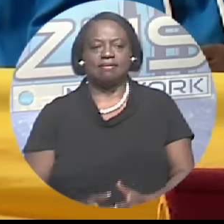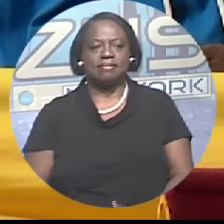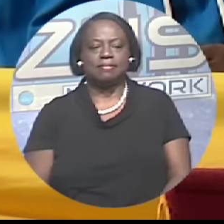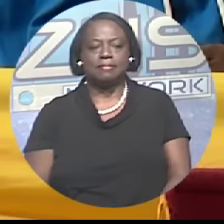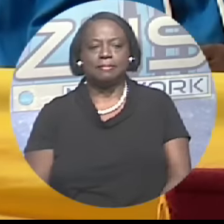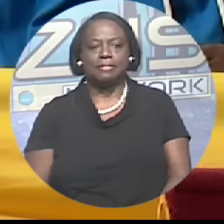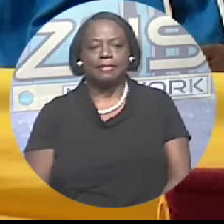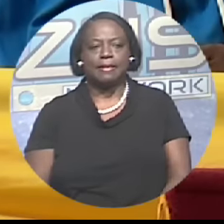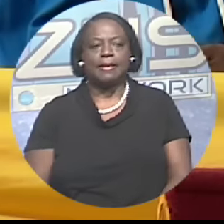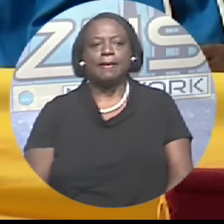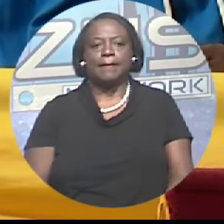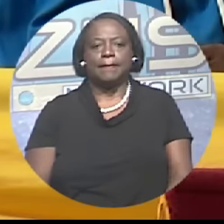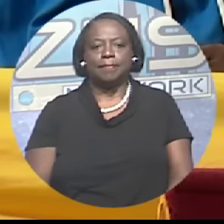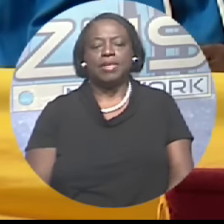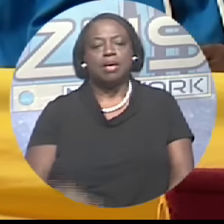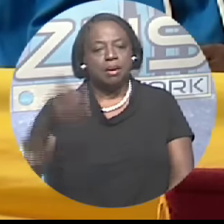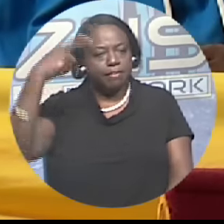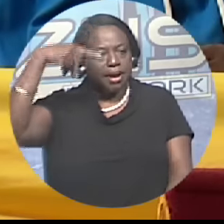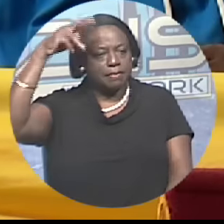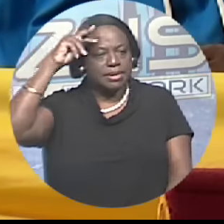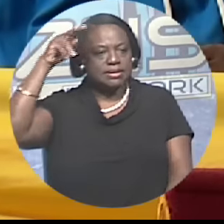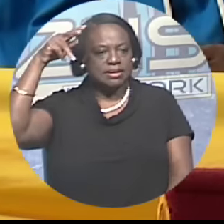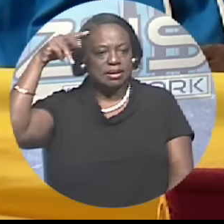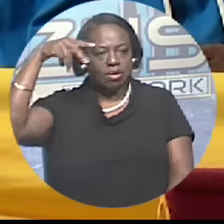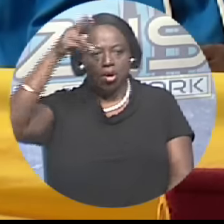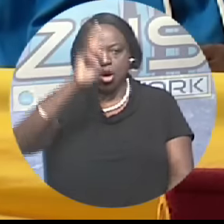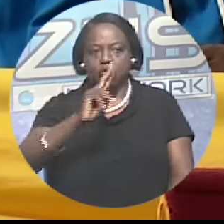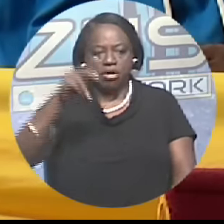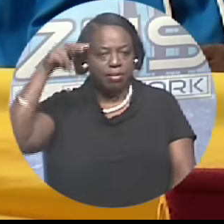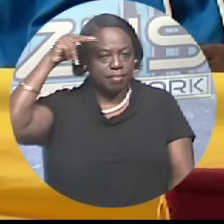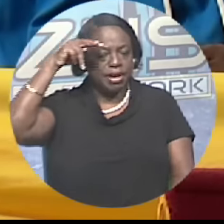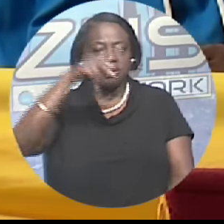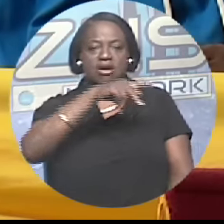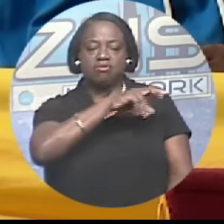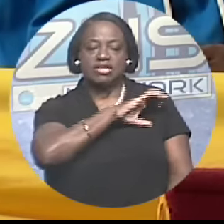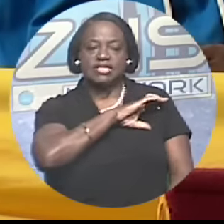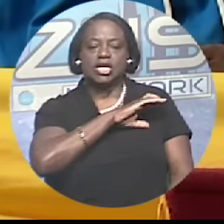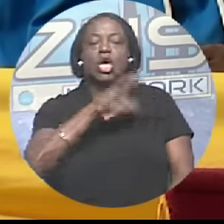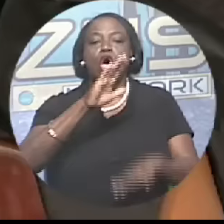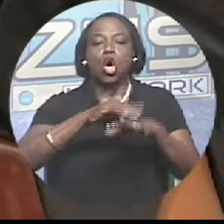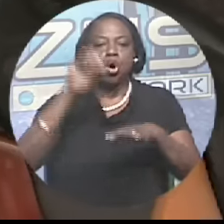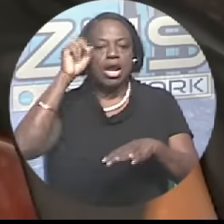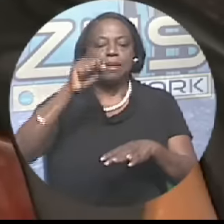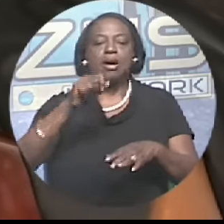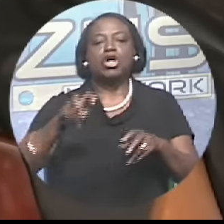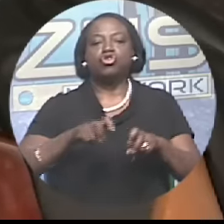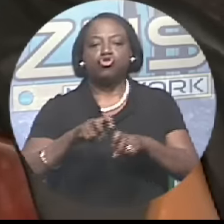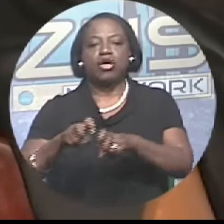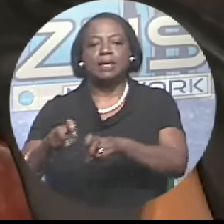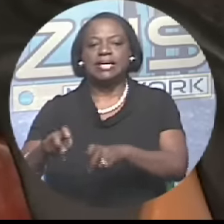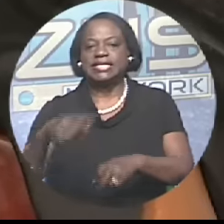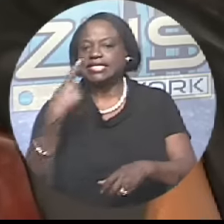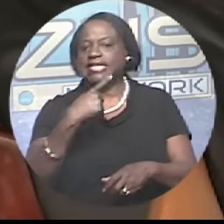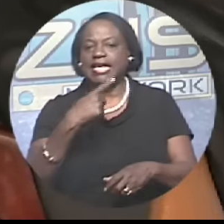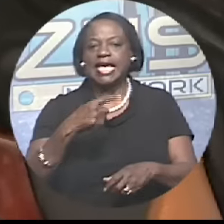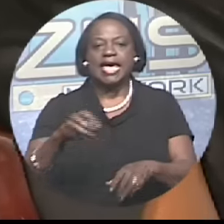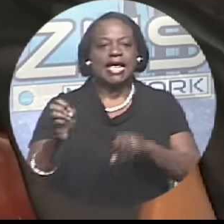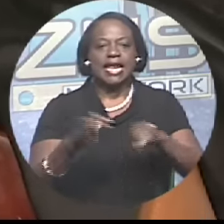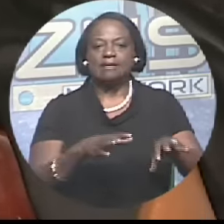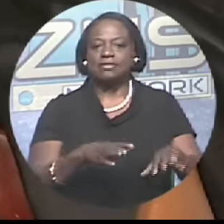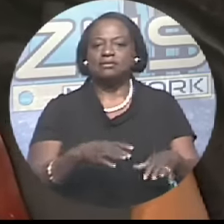Also paying tribute was Prime Minister the Right Honorable Perry Christie. He called him a trailblazer, saying he left an indelible mark.